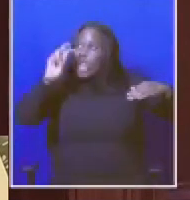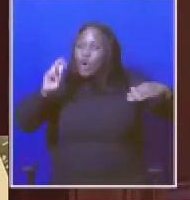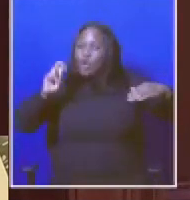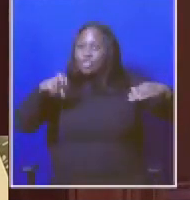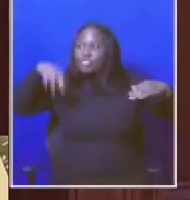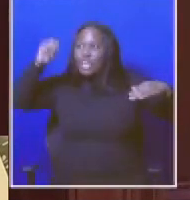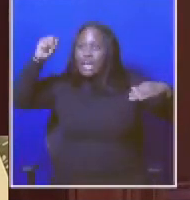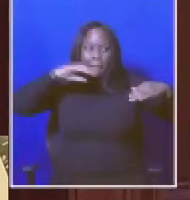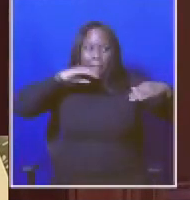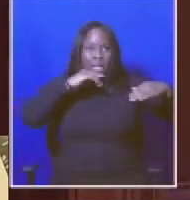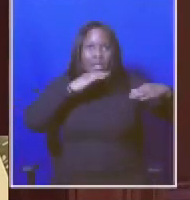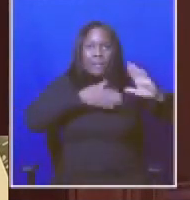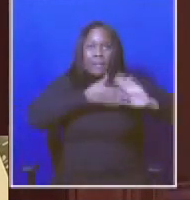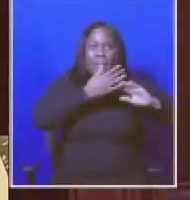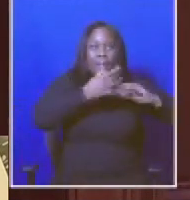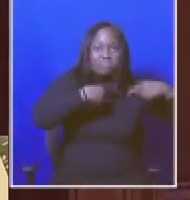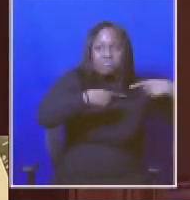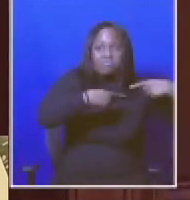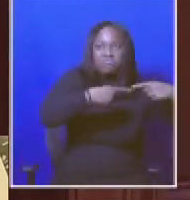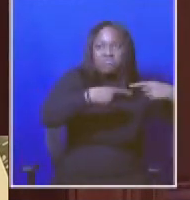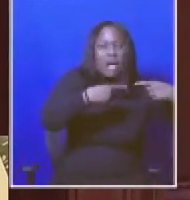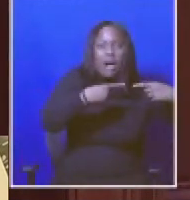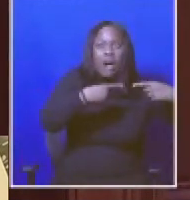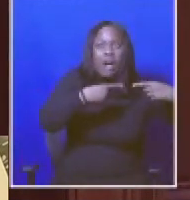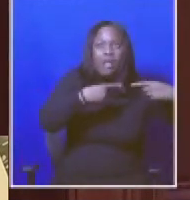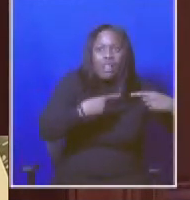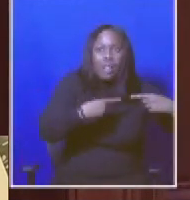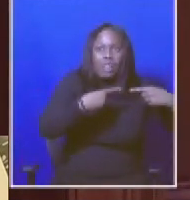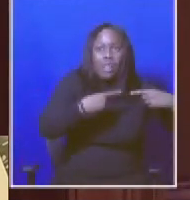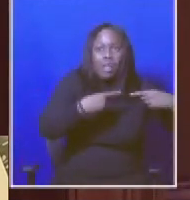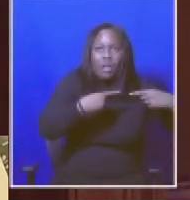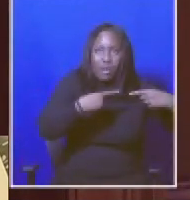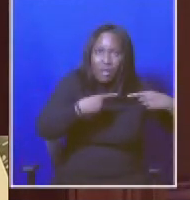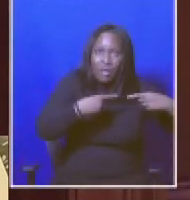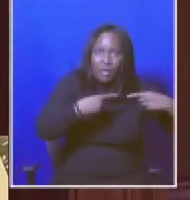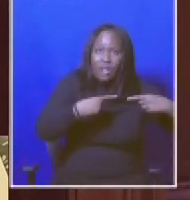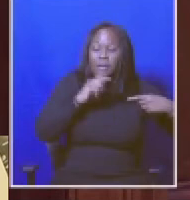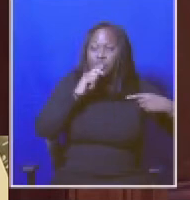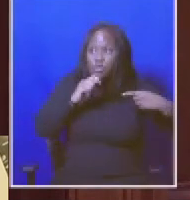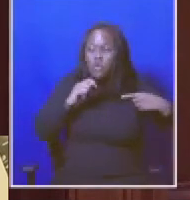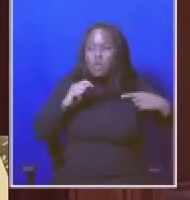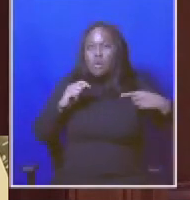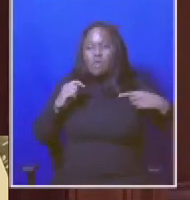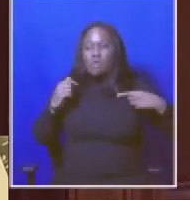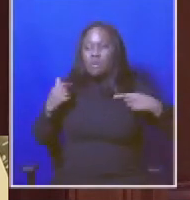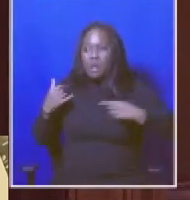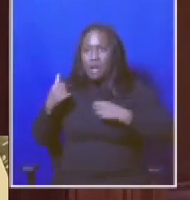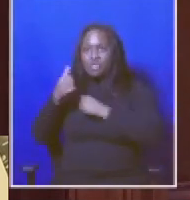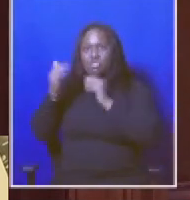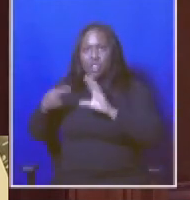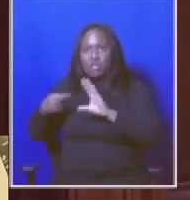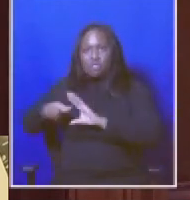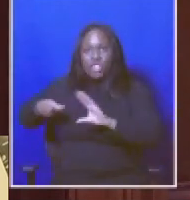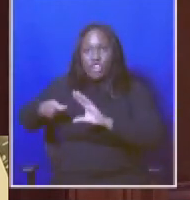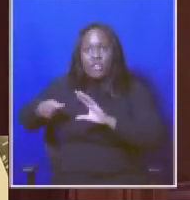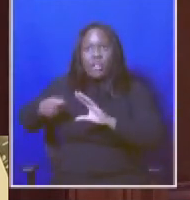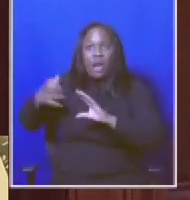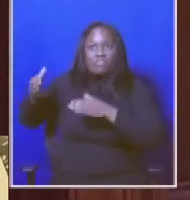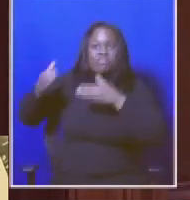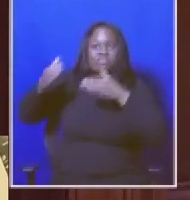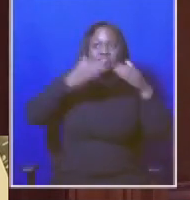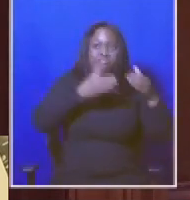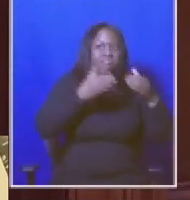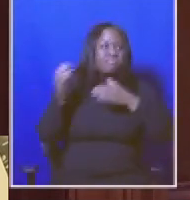shedding. And that is happening. Yes, some generators are being put in place, but that's not something that can be pulled